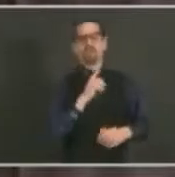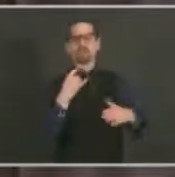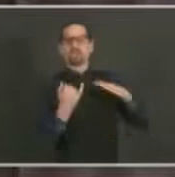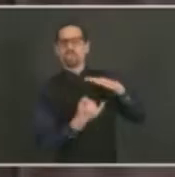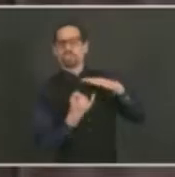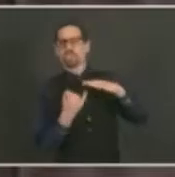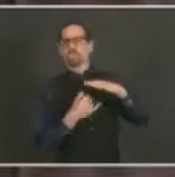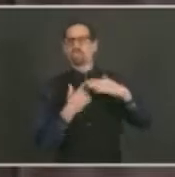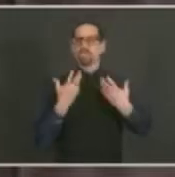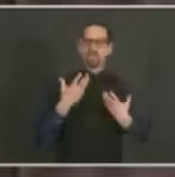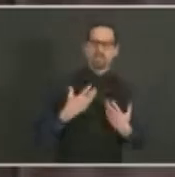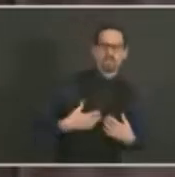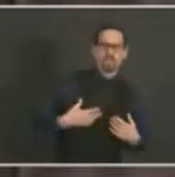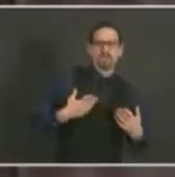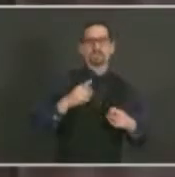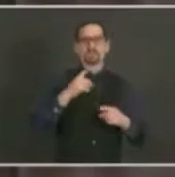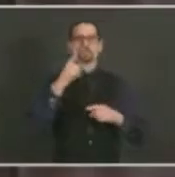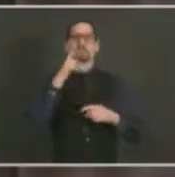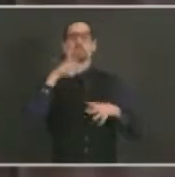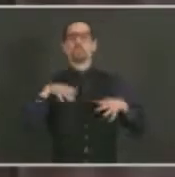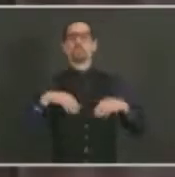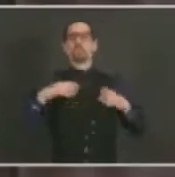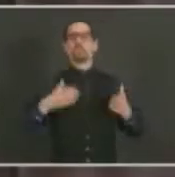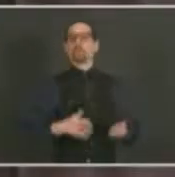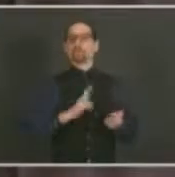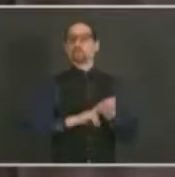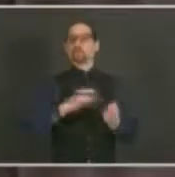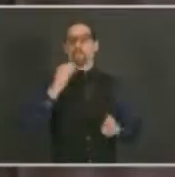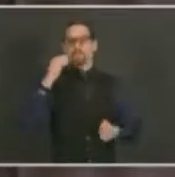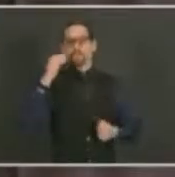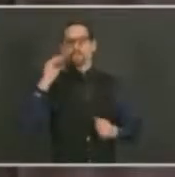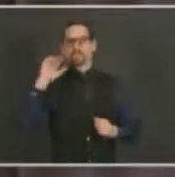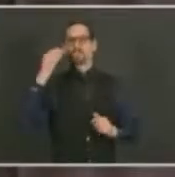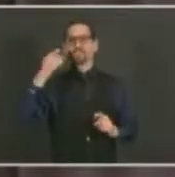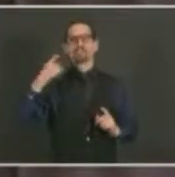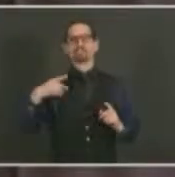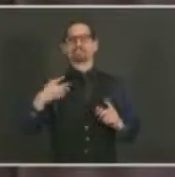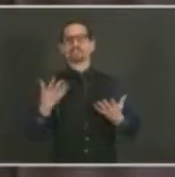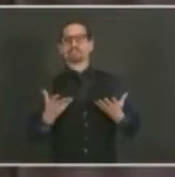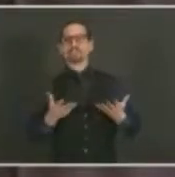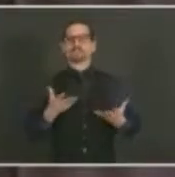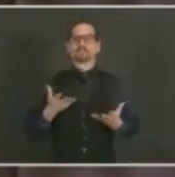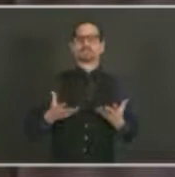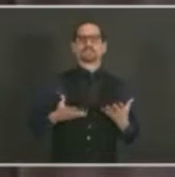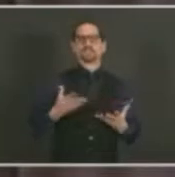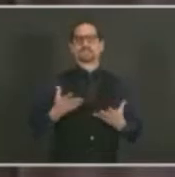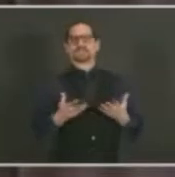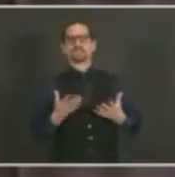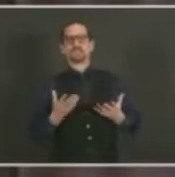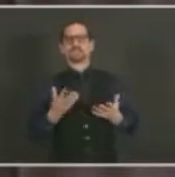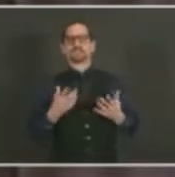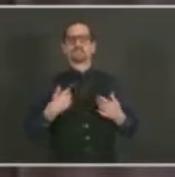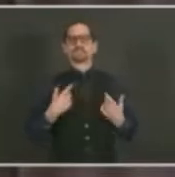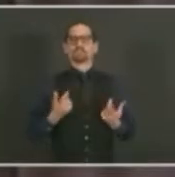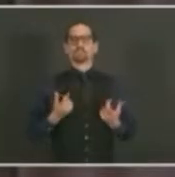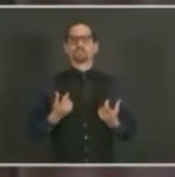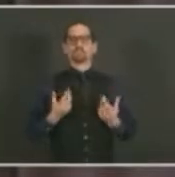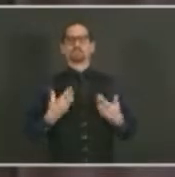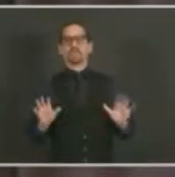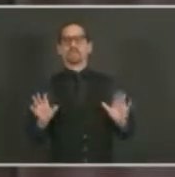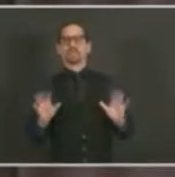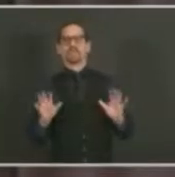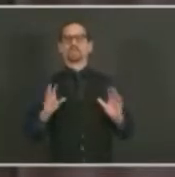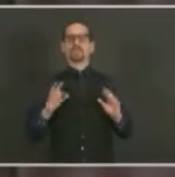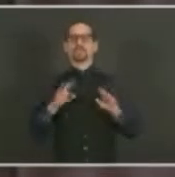owners, that unless you bring the hammer down on them, they're taking the path of least resistance. Oh, we really don't want to, get